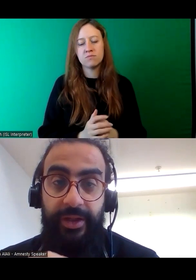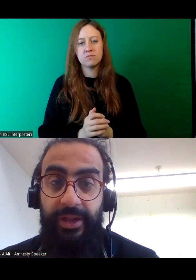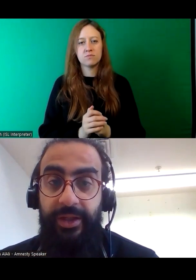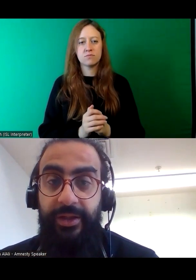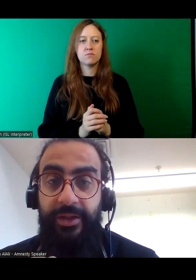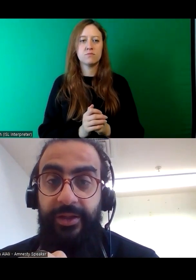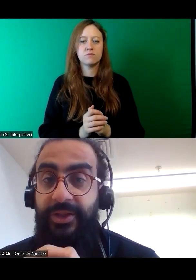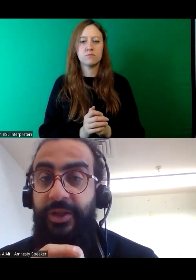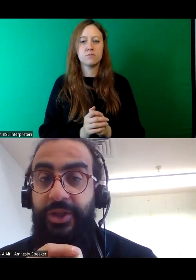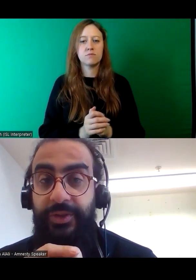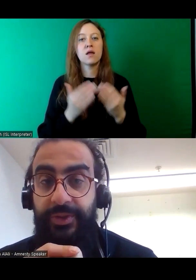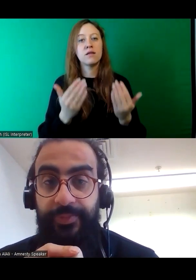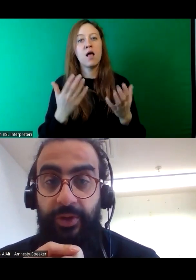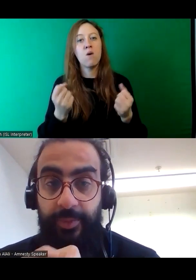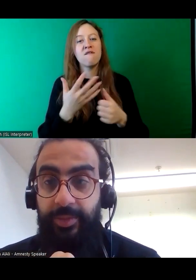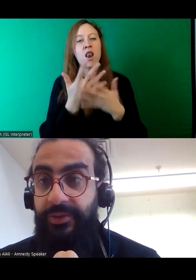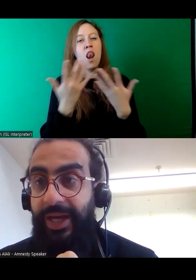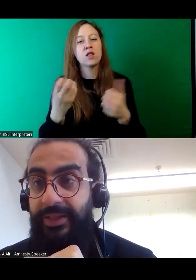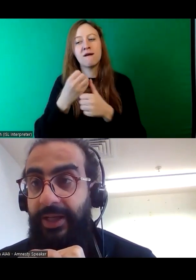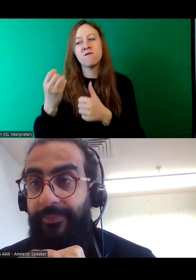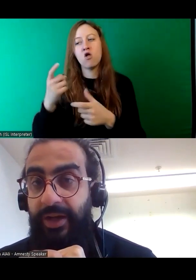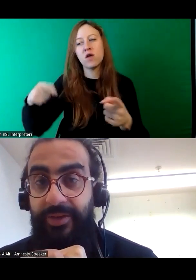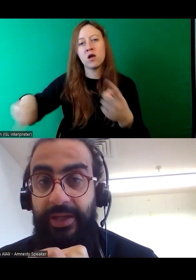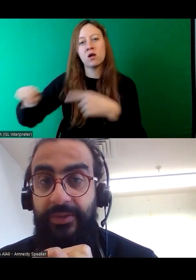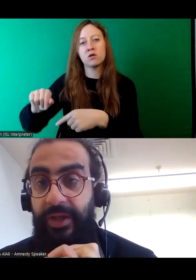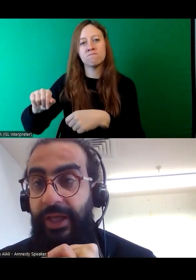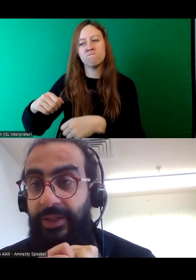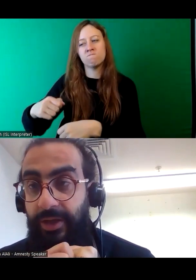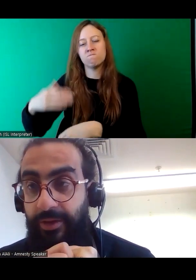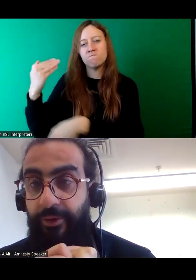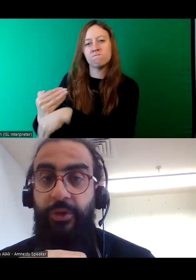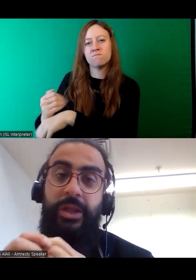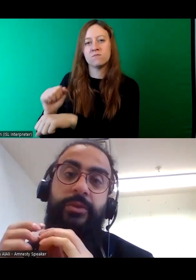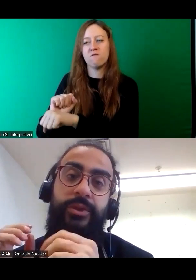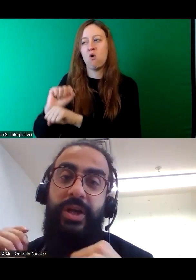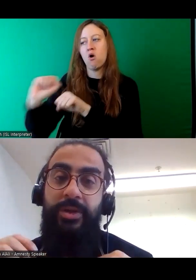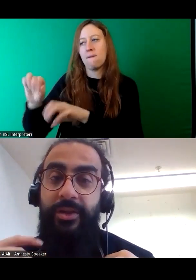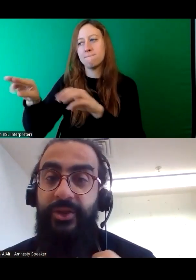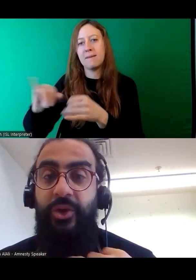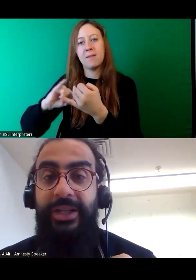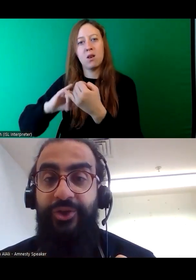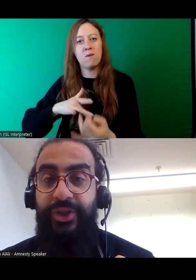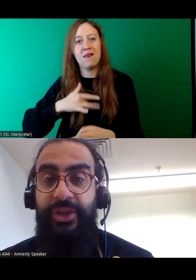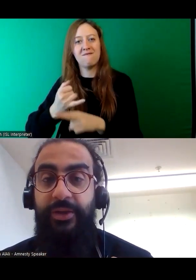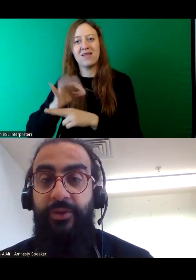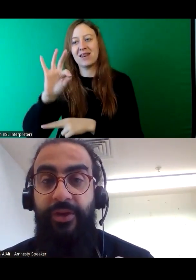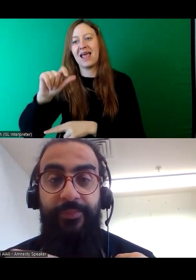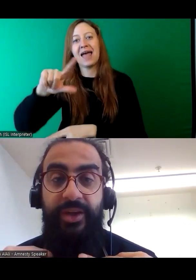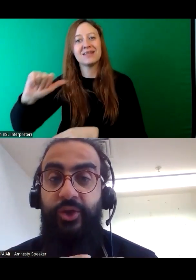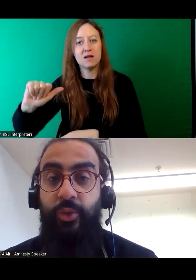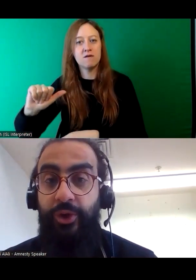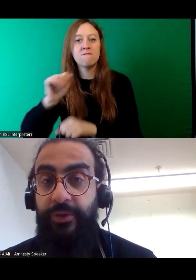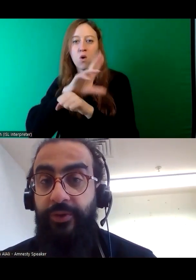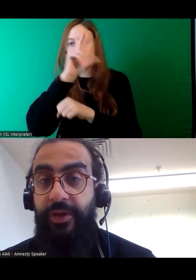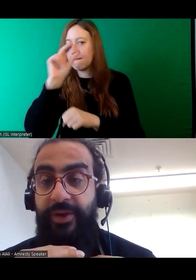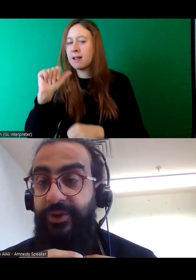other restrictions on the people of Gaza, and that violates another rule. Like, for example, there is no electricity for them, there is